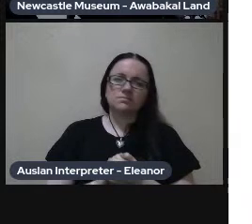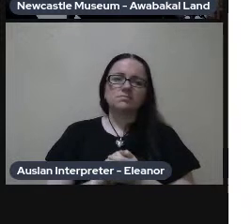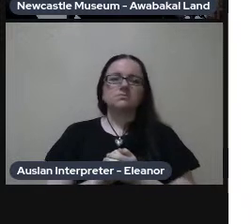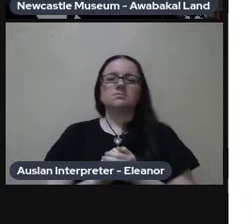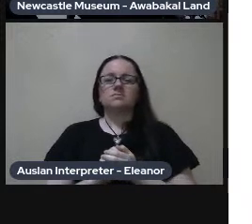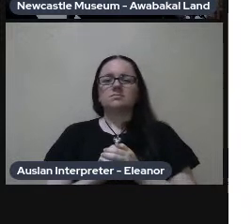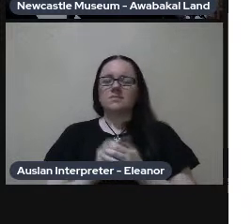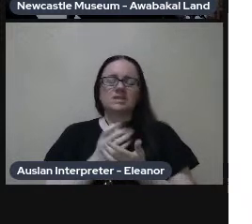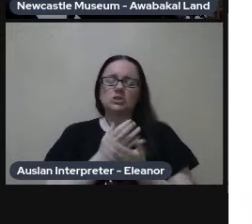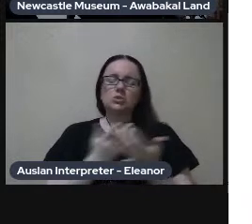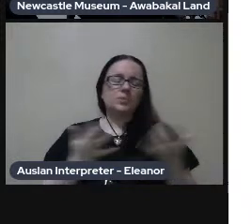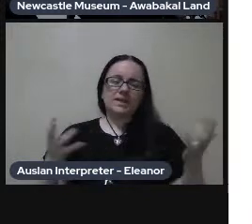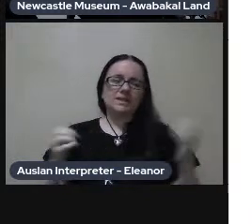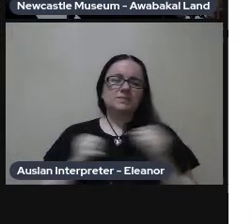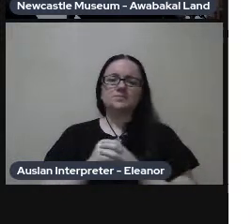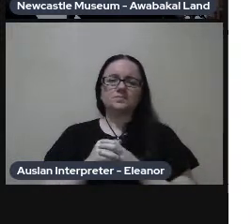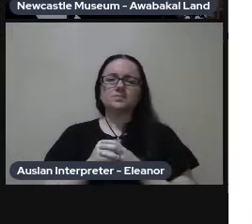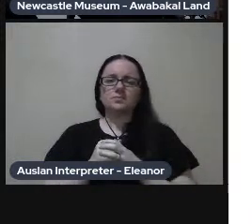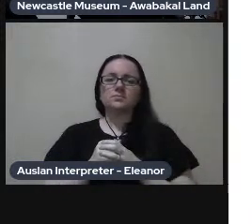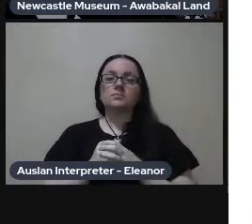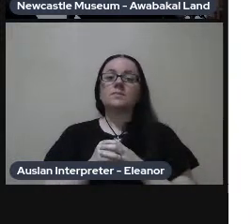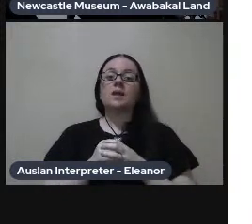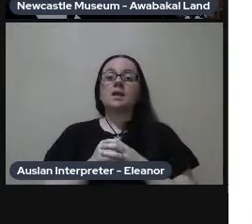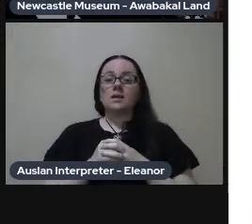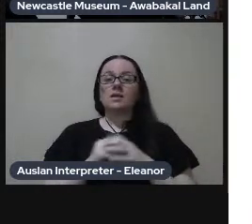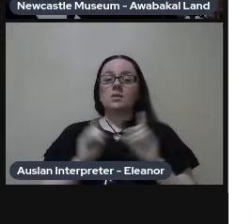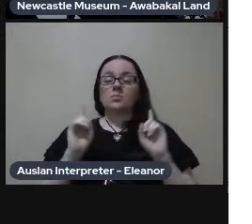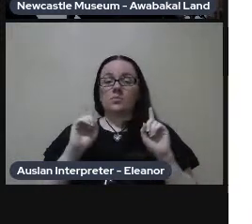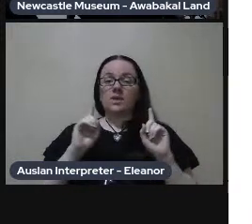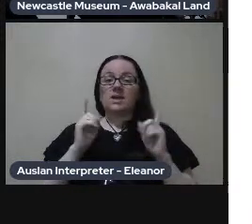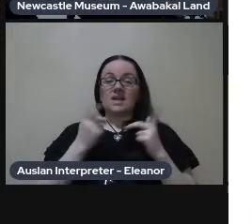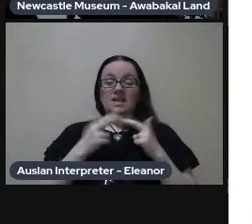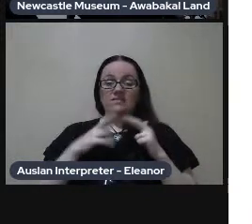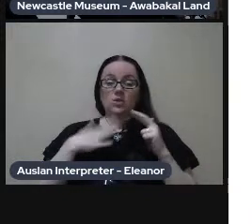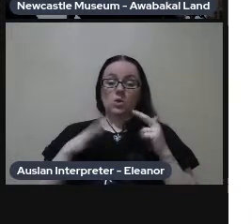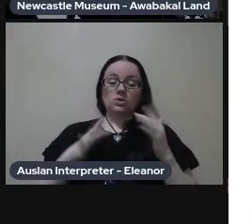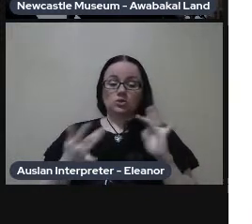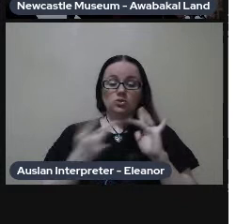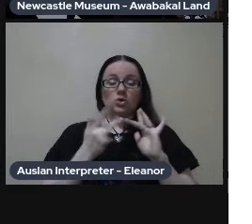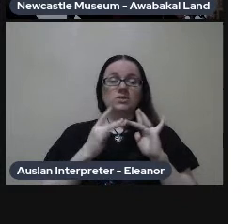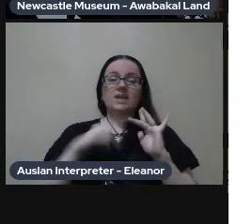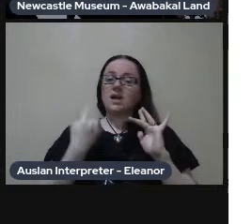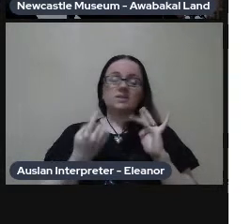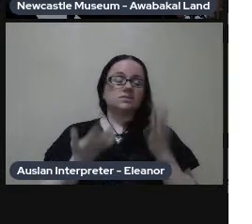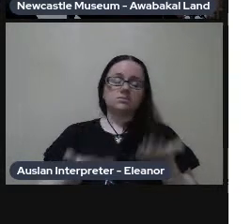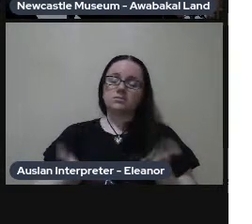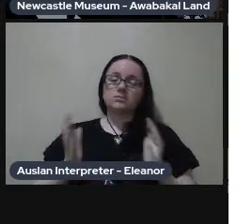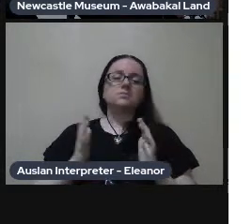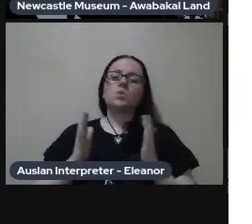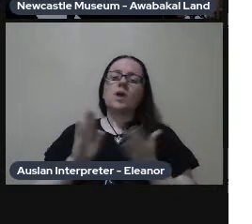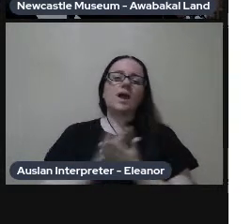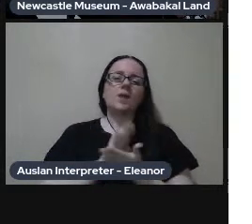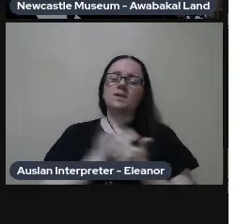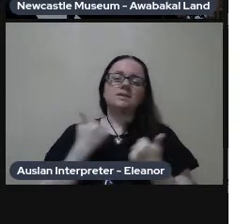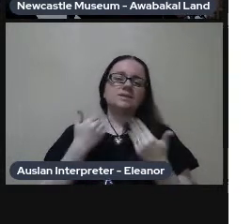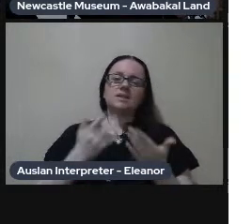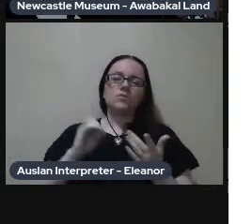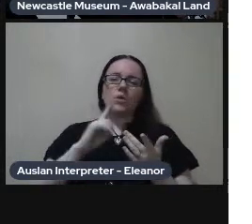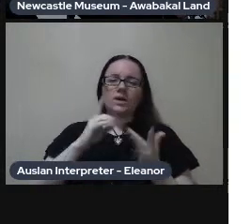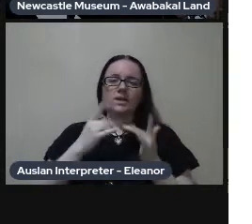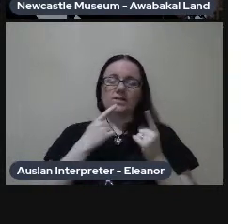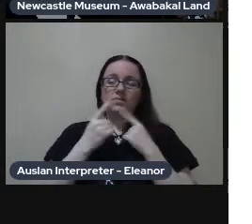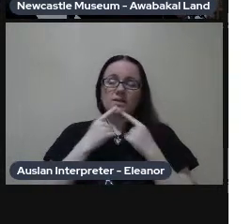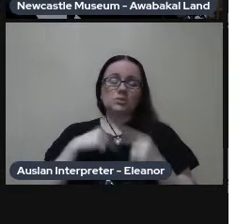But we're very happy to talk to you as part of this morning tea, or for you to reach out to us. We're more than happy to give you as much information as we possibly